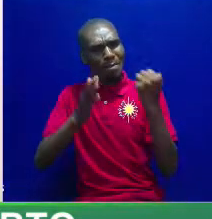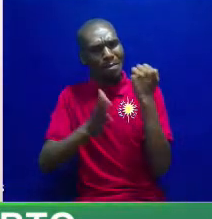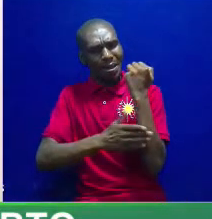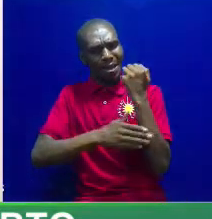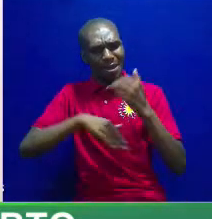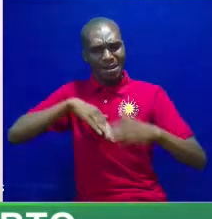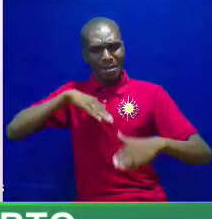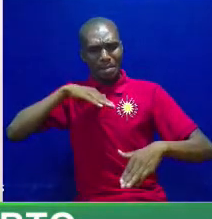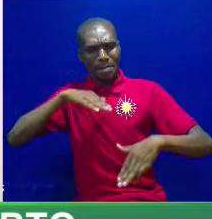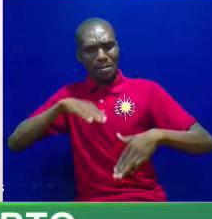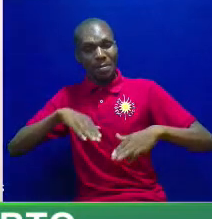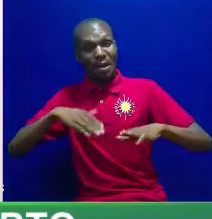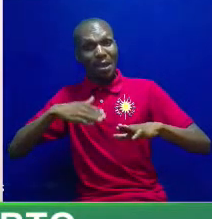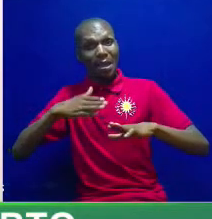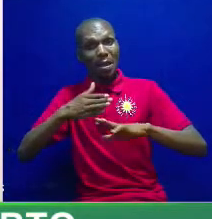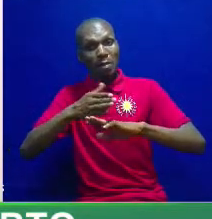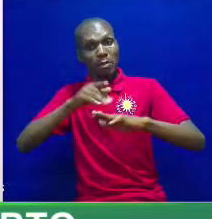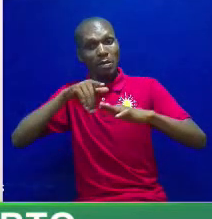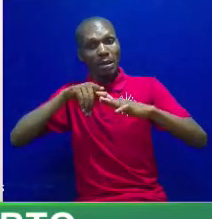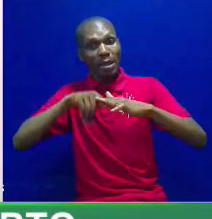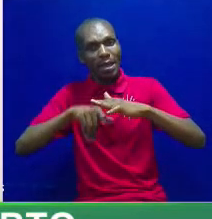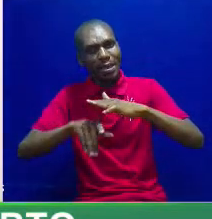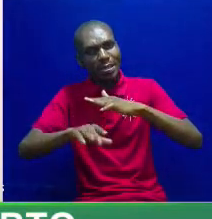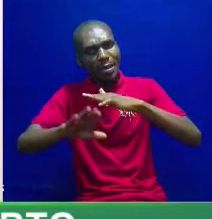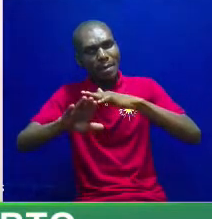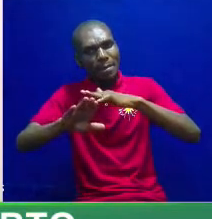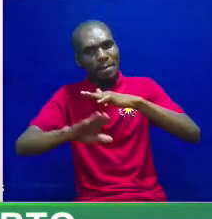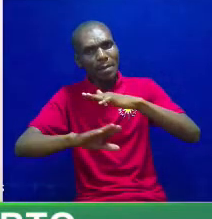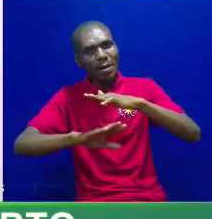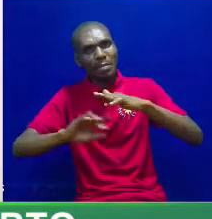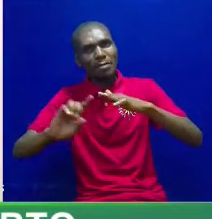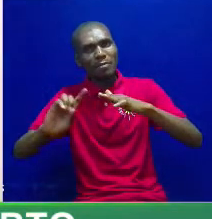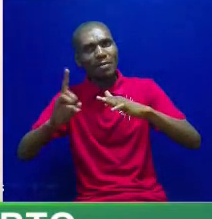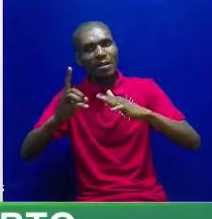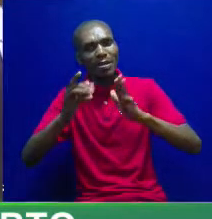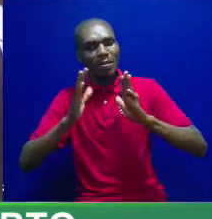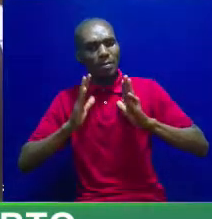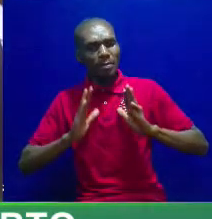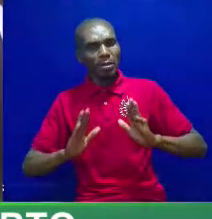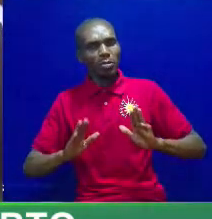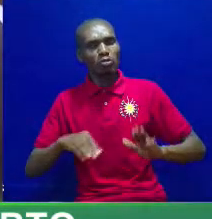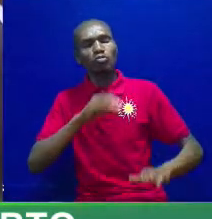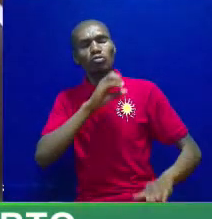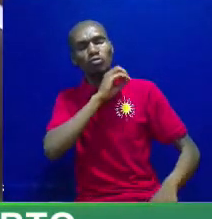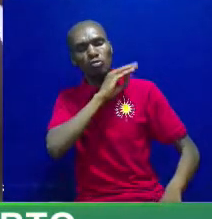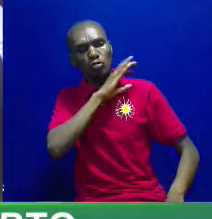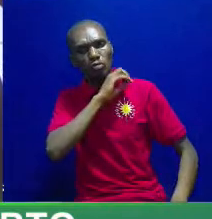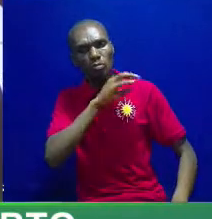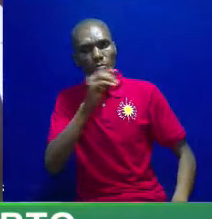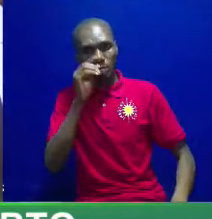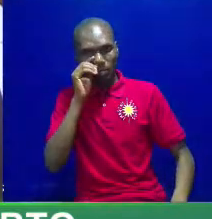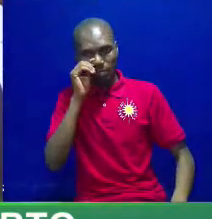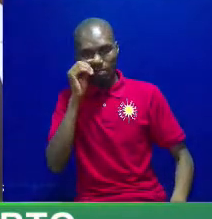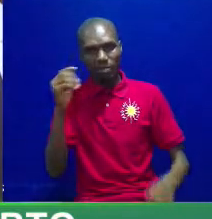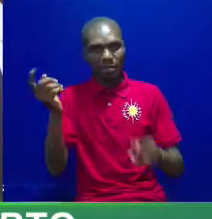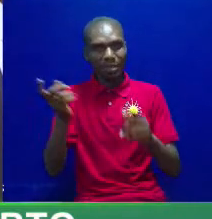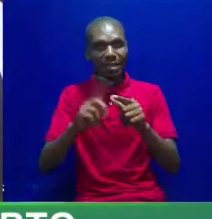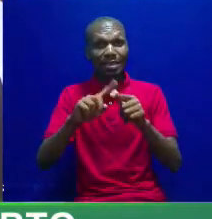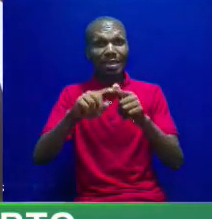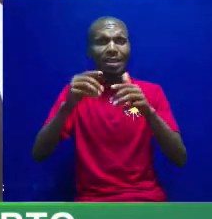engane yue kerera achiko ikiwa se bunge, niga arabe omu tangani koi ya mediria kegima I'm on record on media having